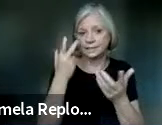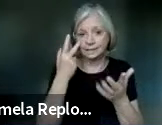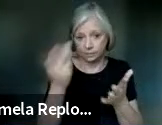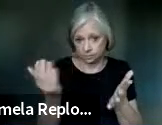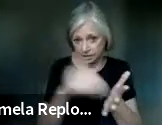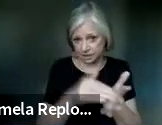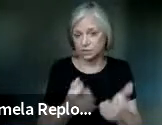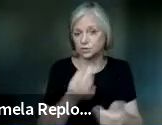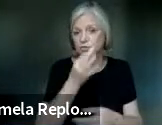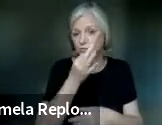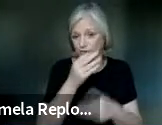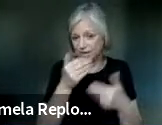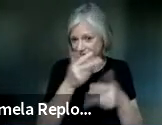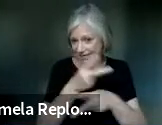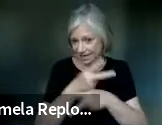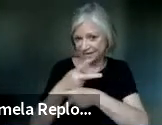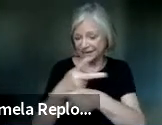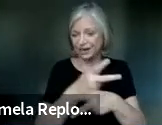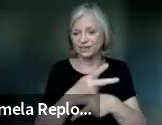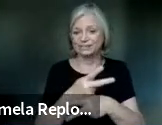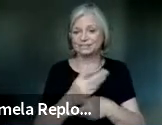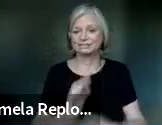soon. Take care.